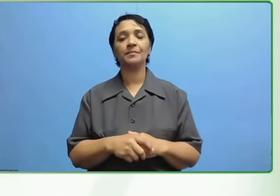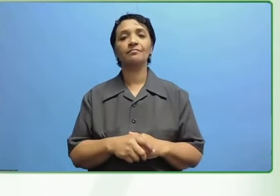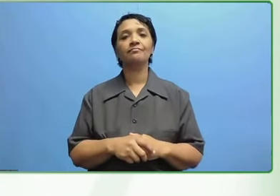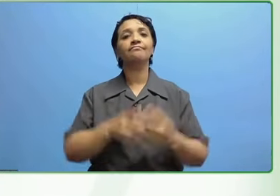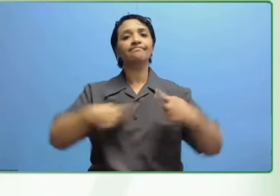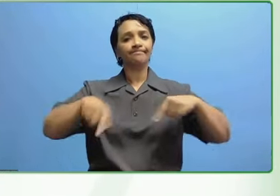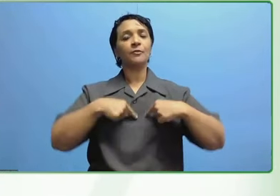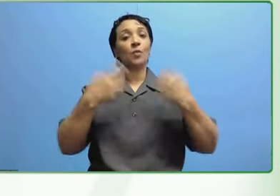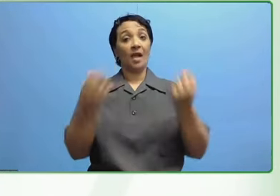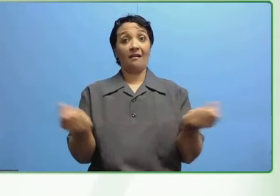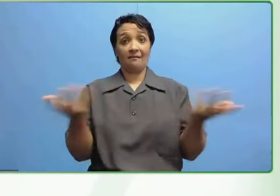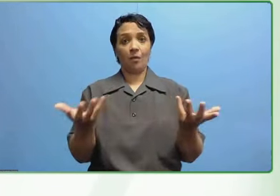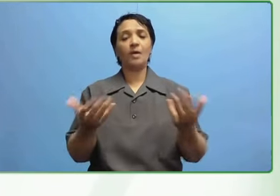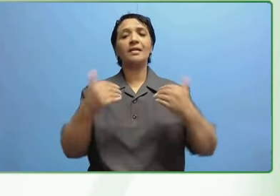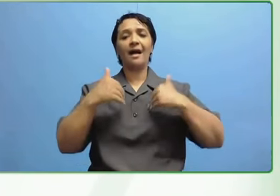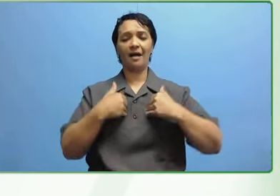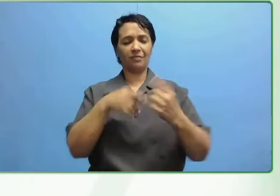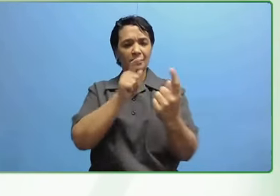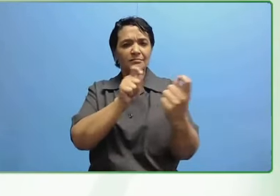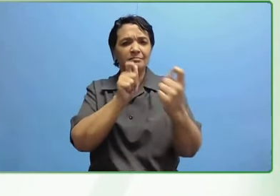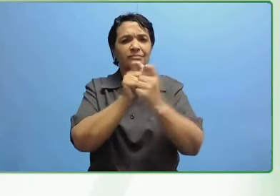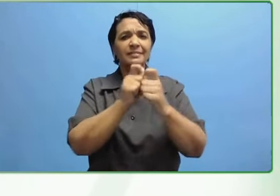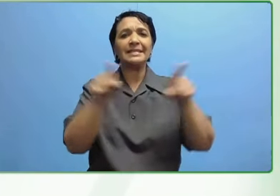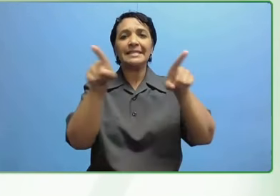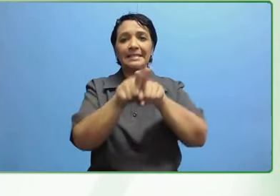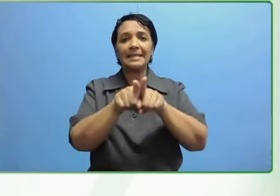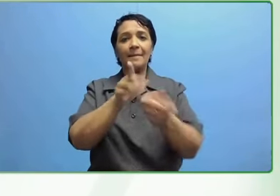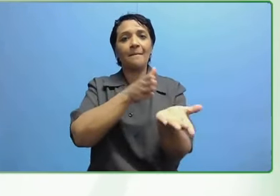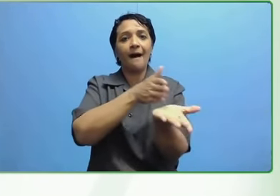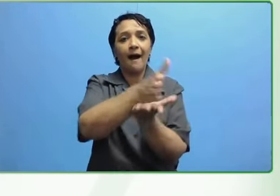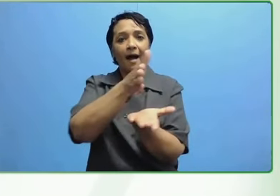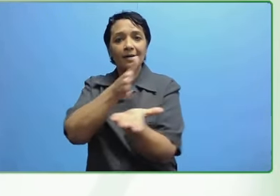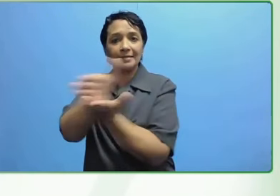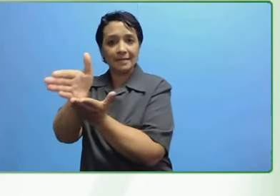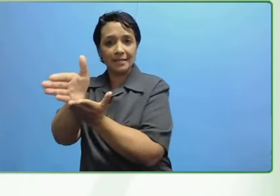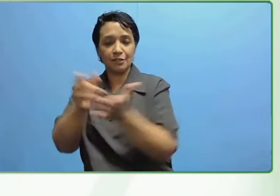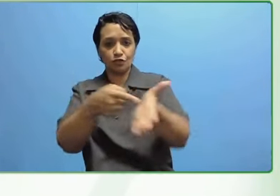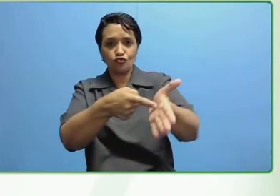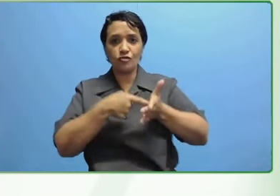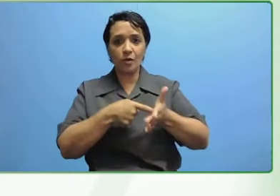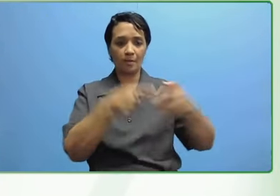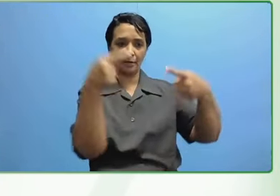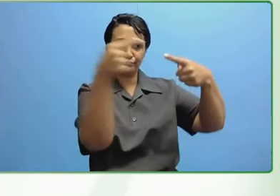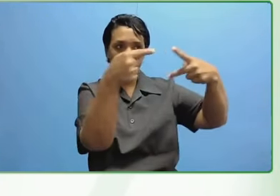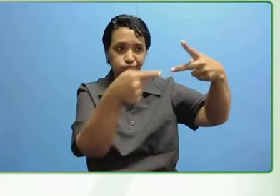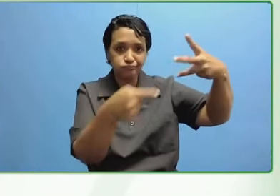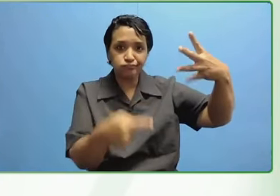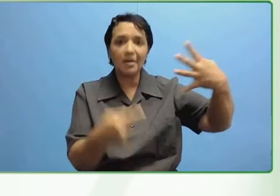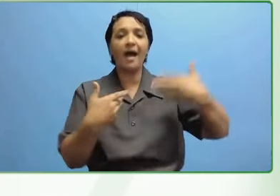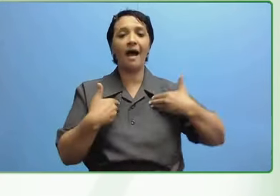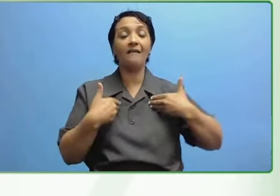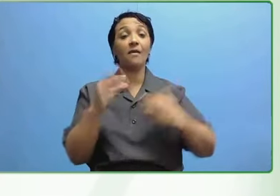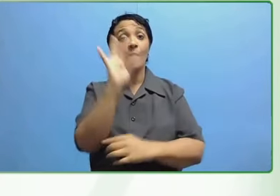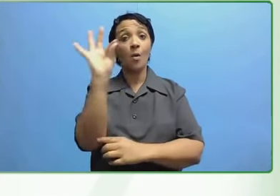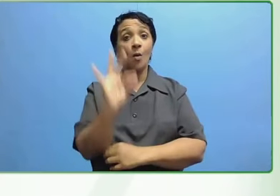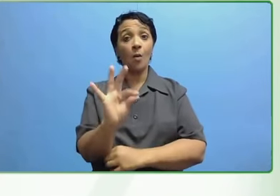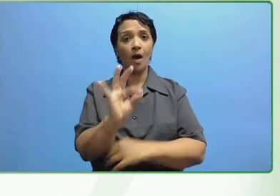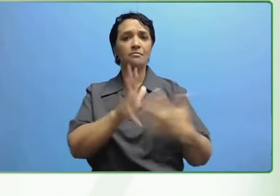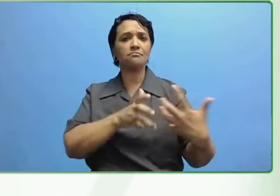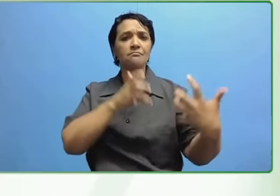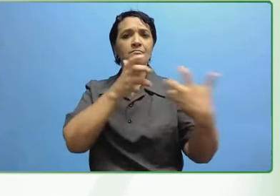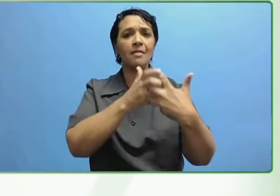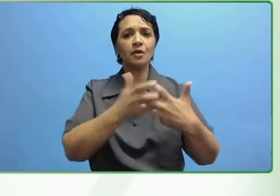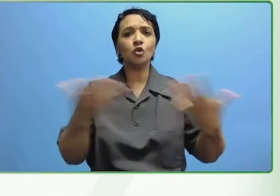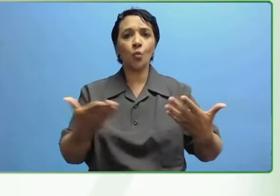it uses exactly the same accessibility requirements to be applicable in public